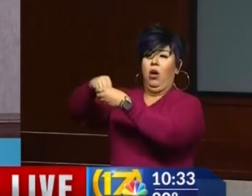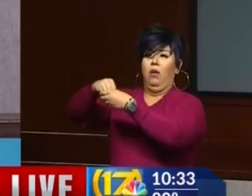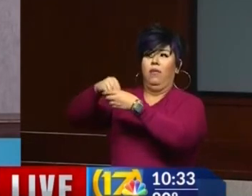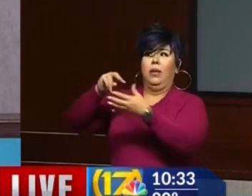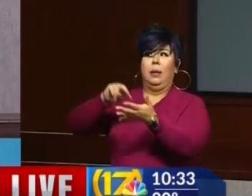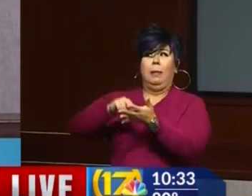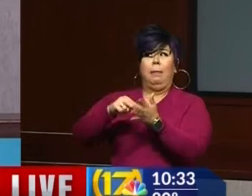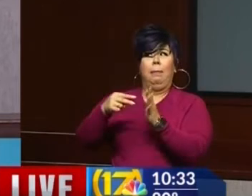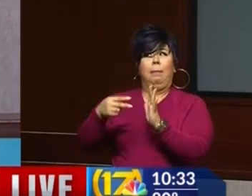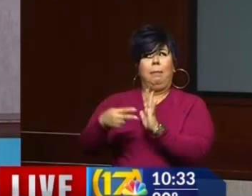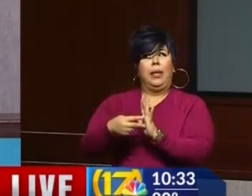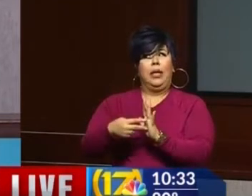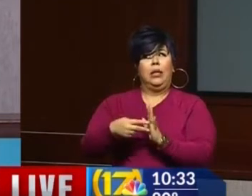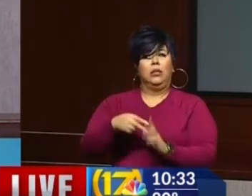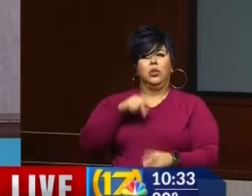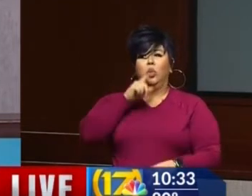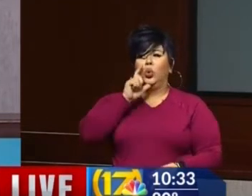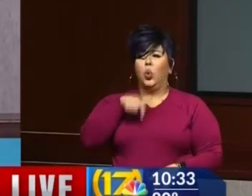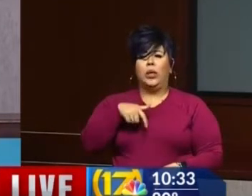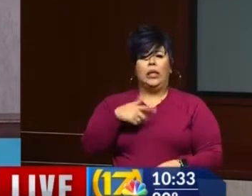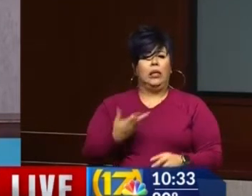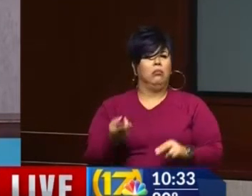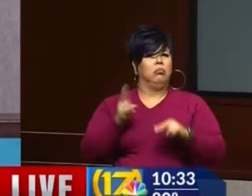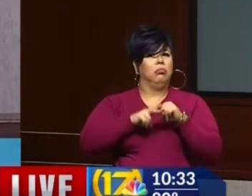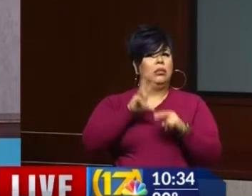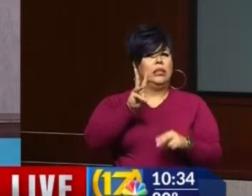do 607 more tests every day?